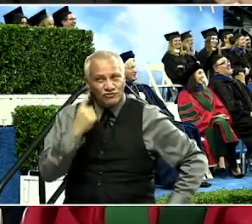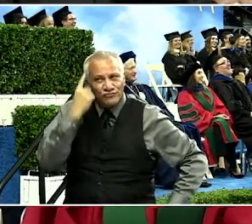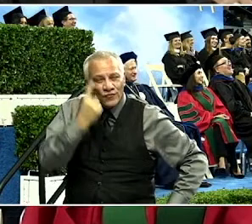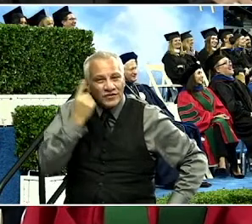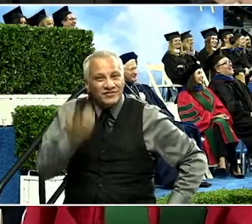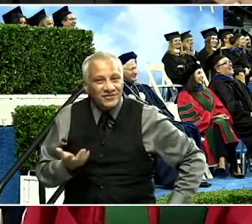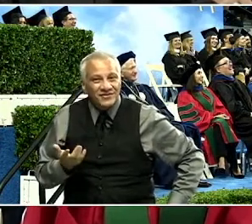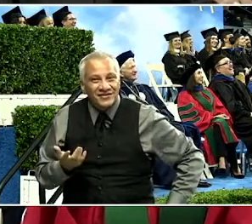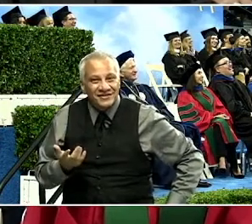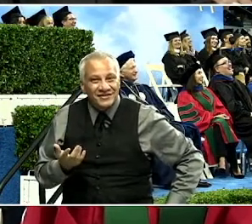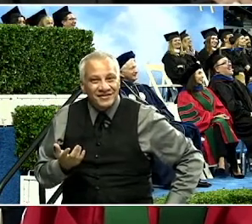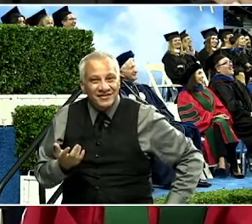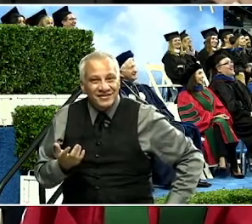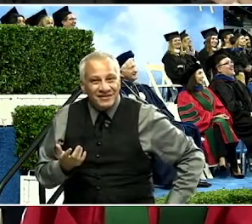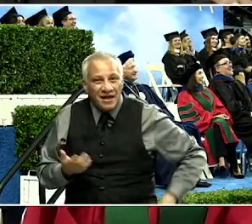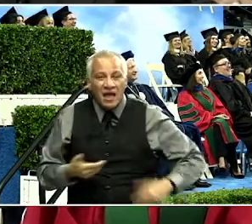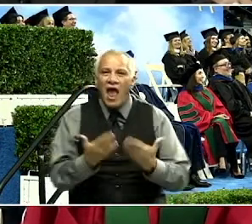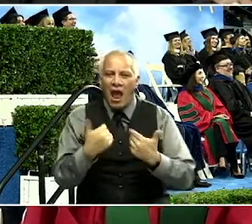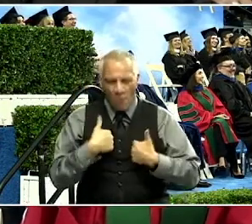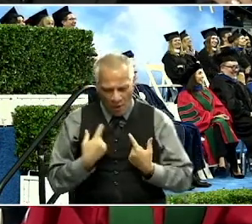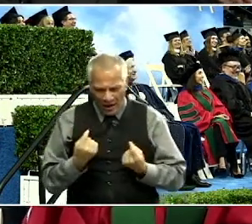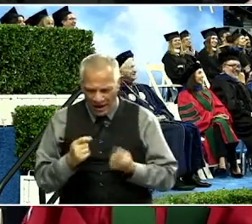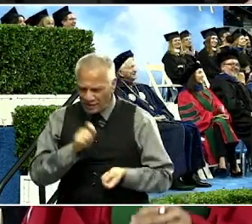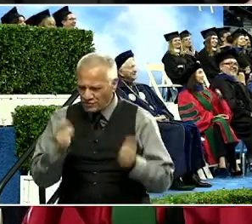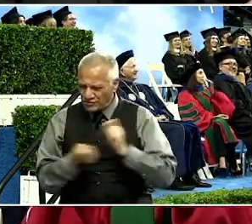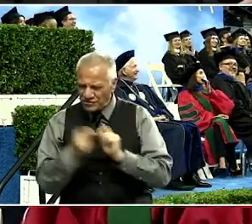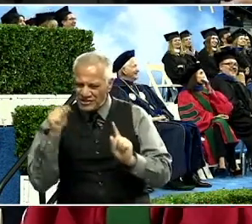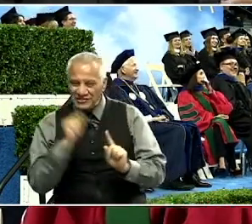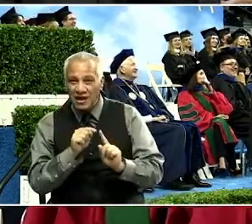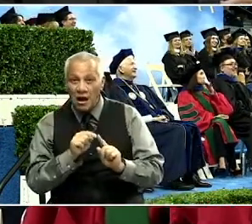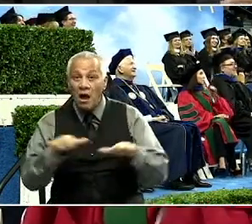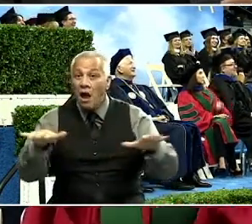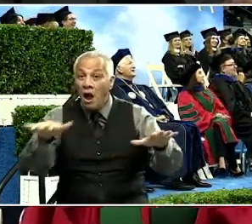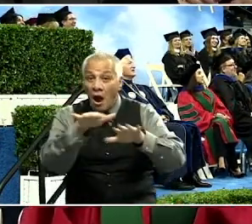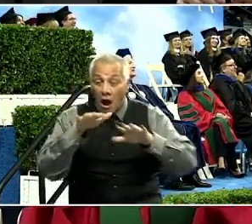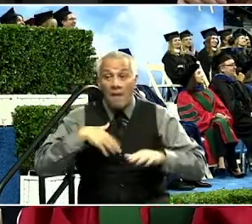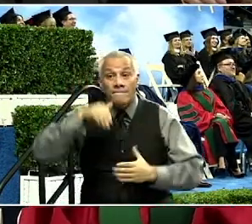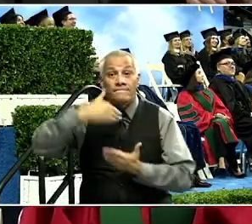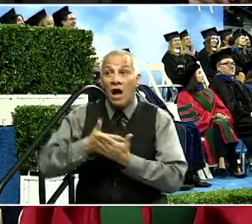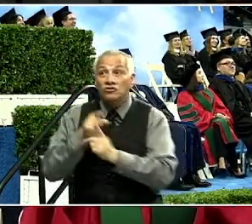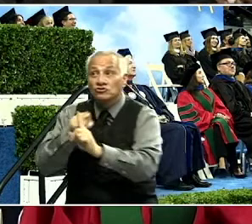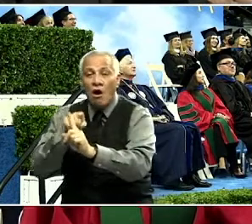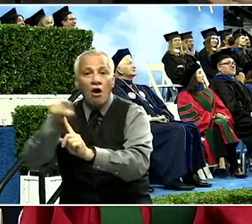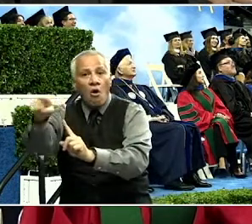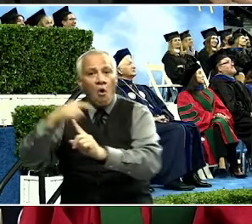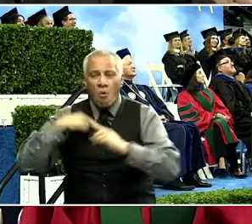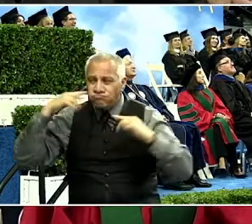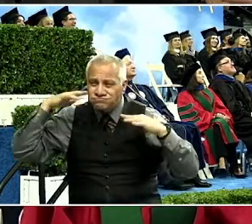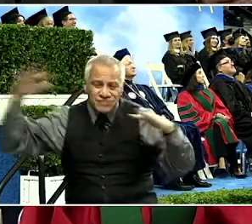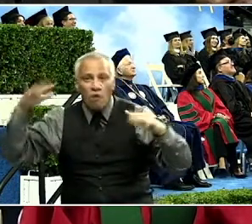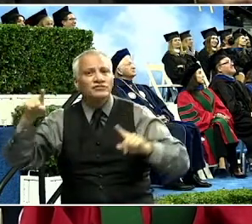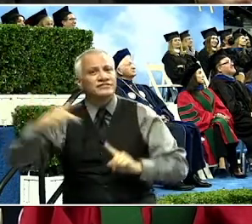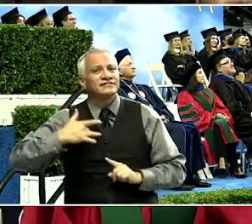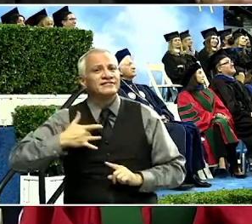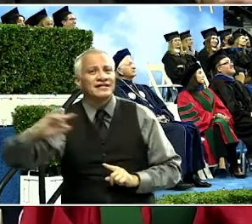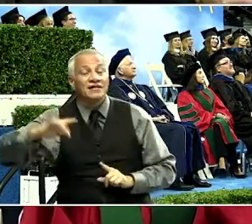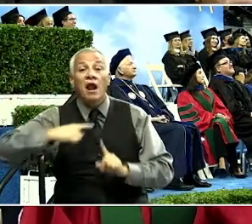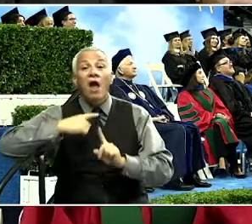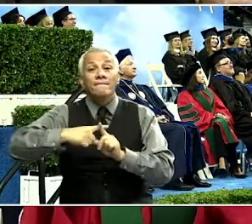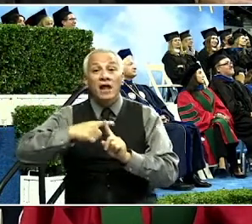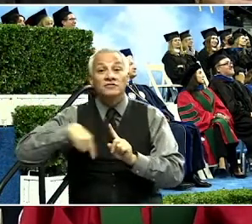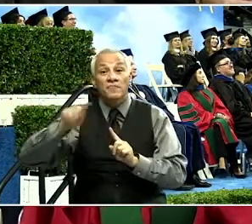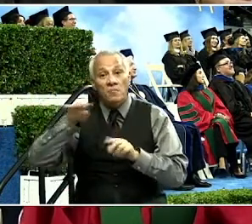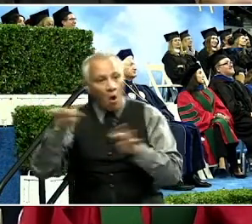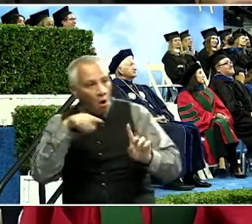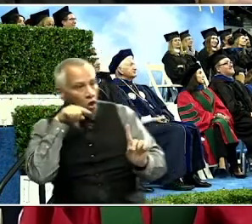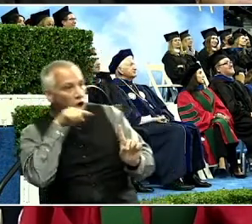And what actionable steps can I take to fix it? There are children like my daughter who are very sensitive to loud noises. Also, we aren't turning to